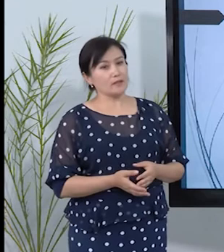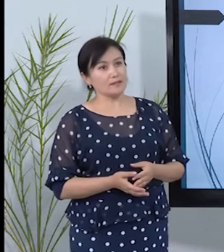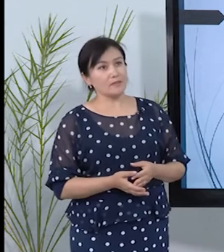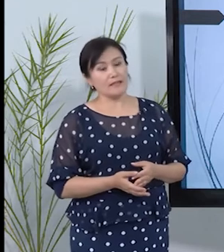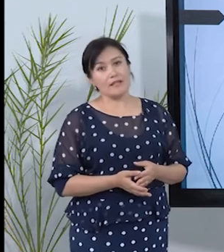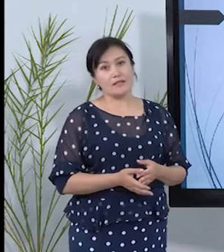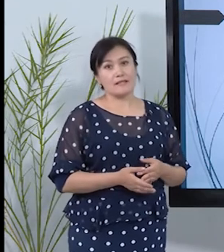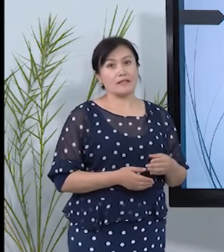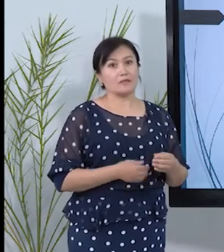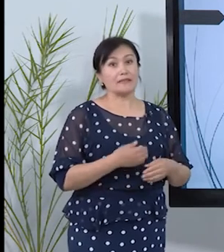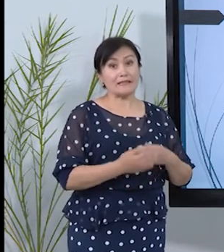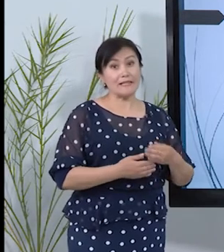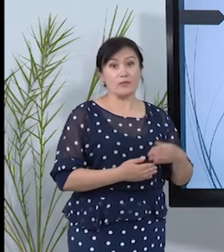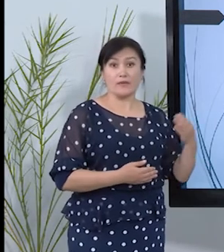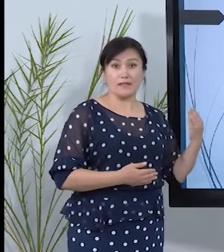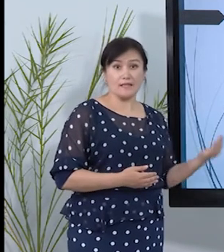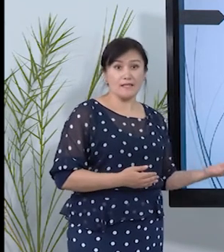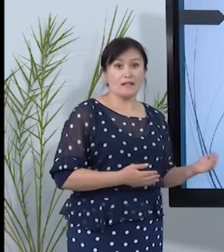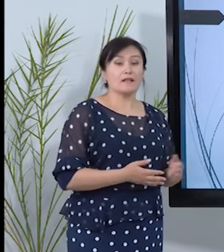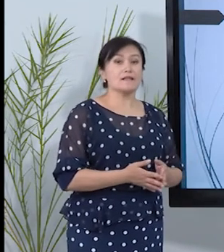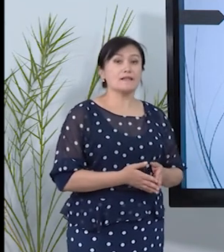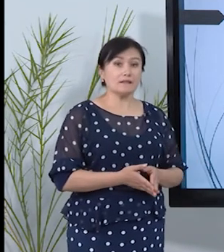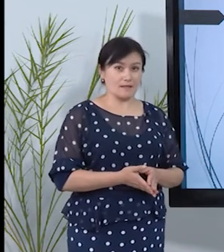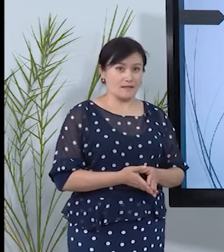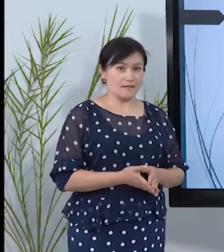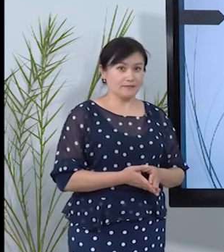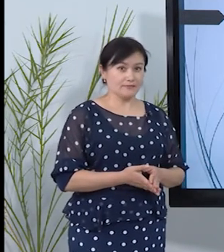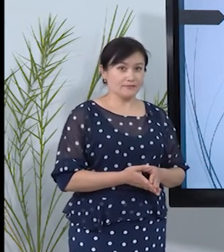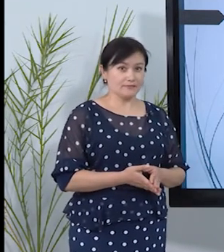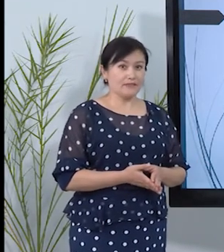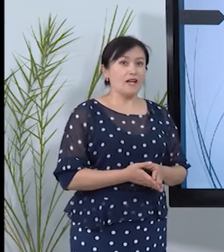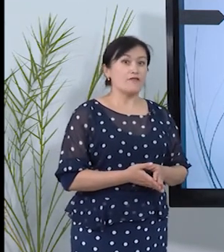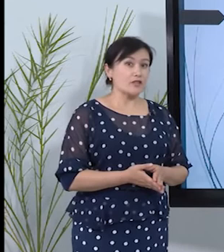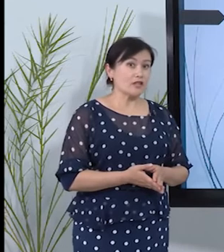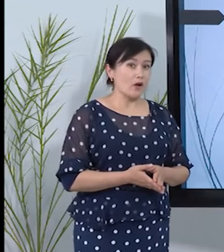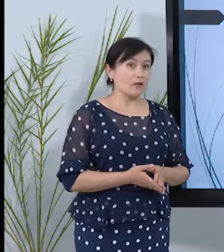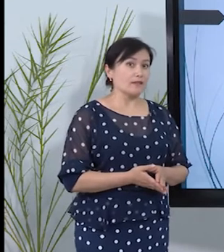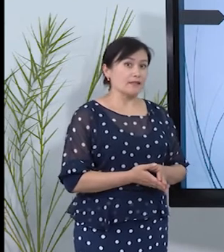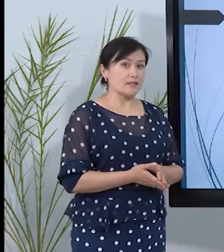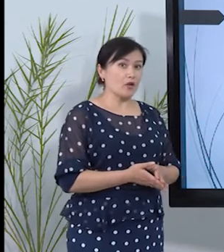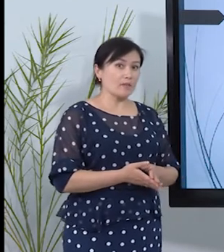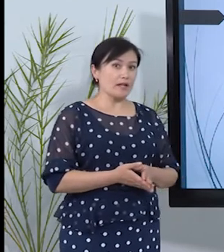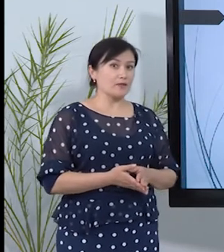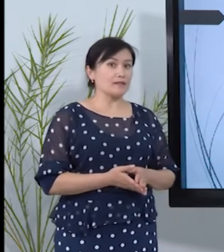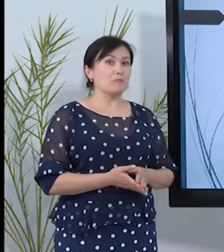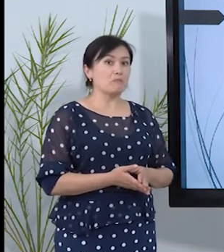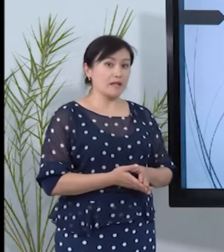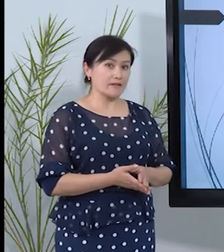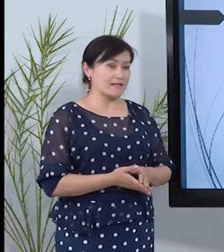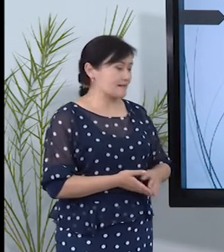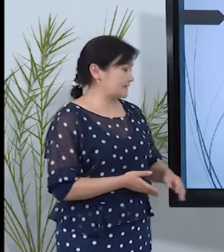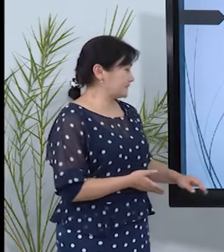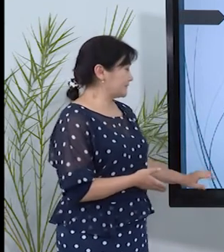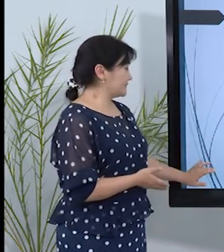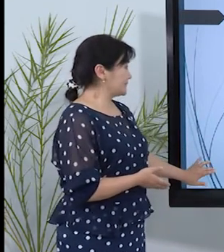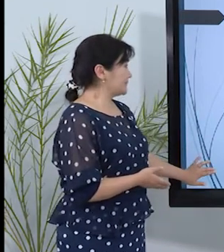or word combinations can we connect with these seasons? First of all, let's talk about the